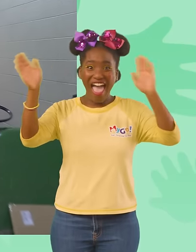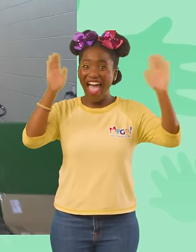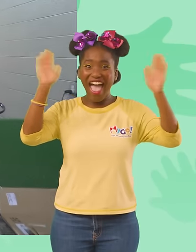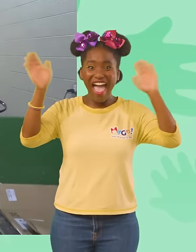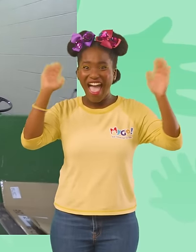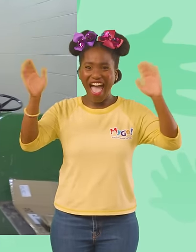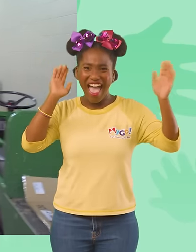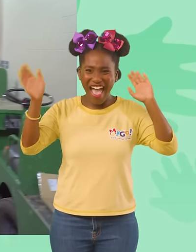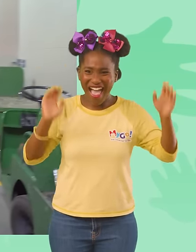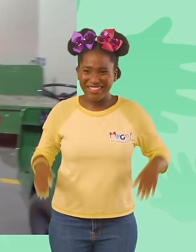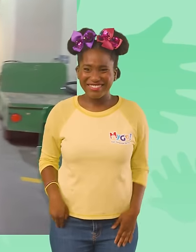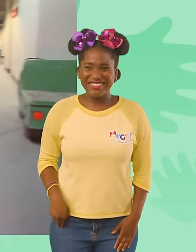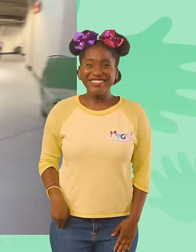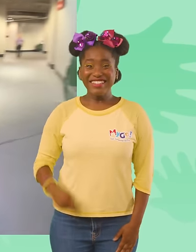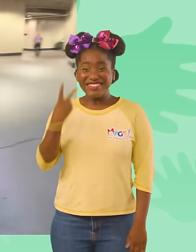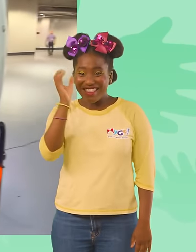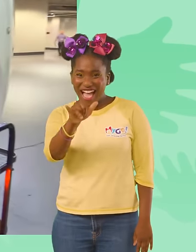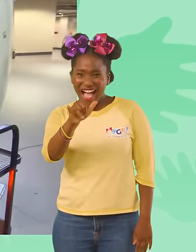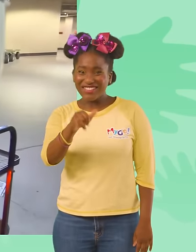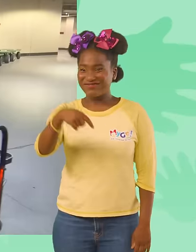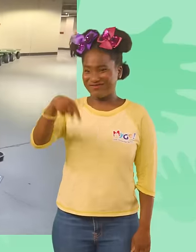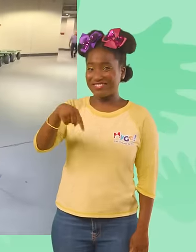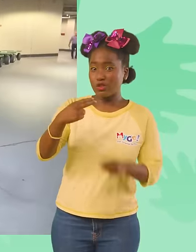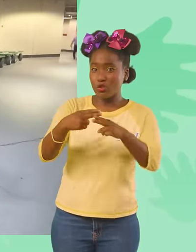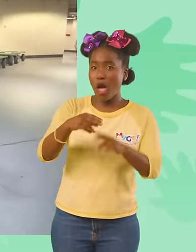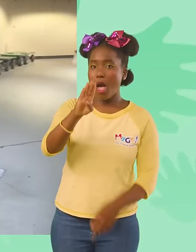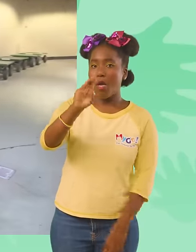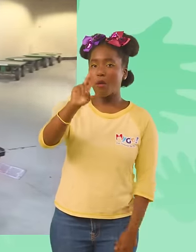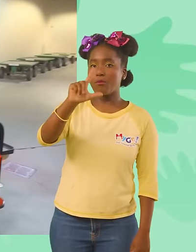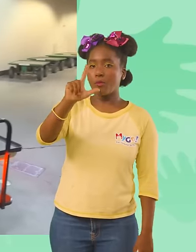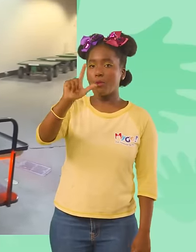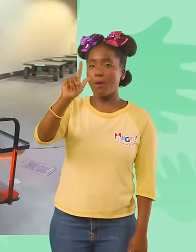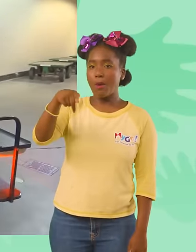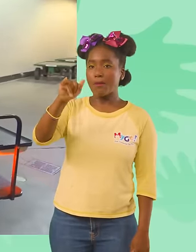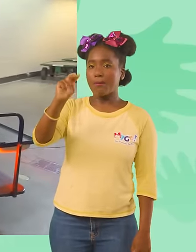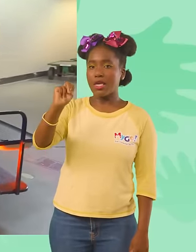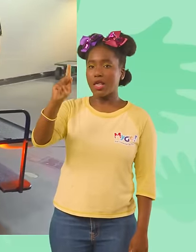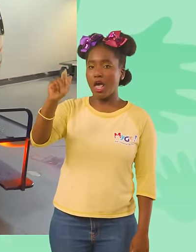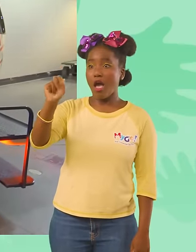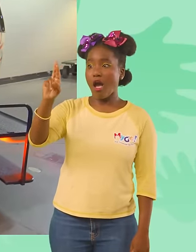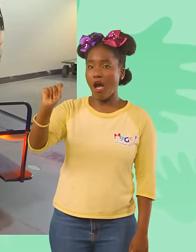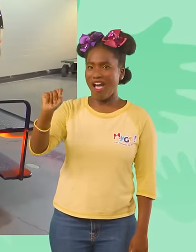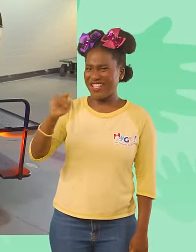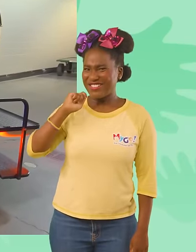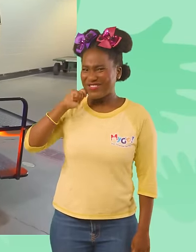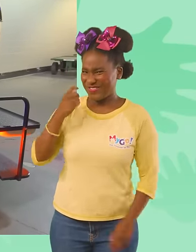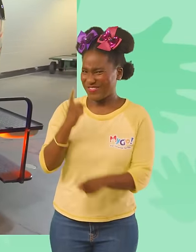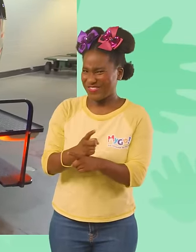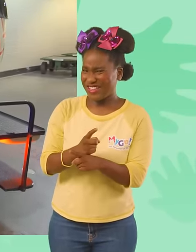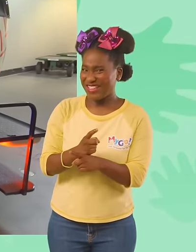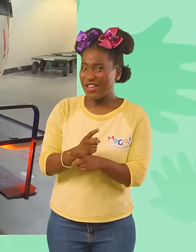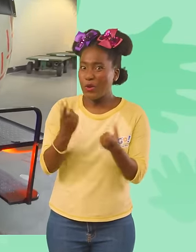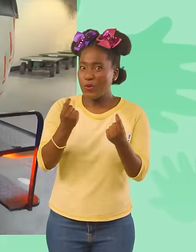Hey! Check it out. This is a bullpen cart. It's pretty sweet, huh? Yeah, you